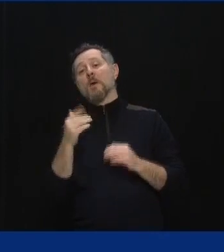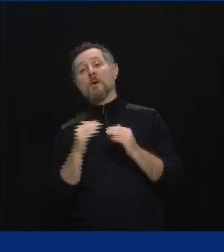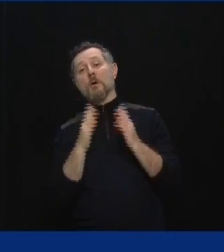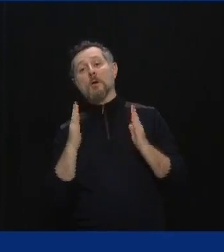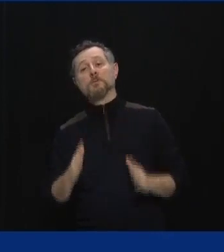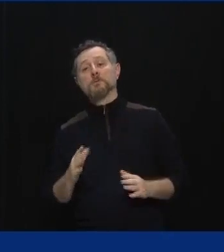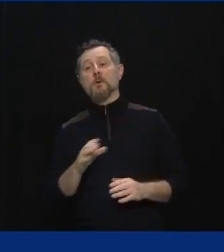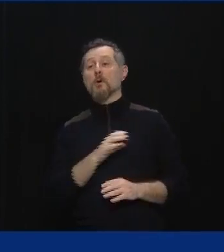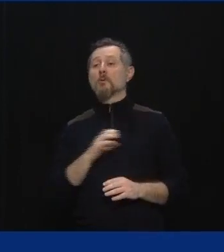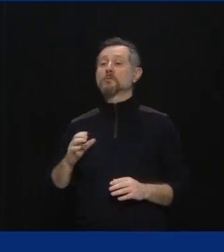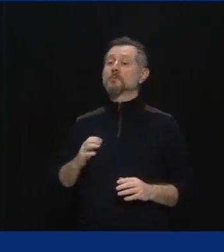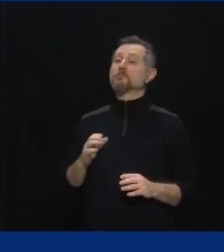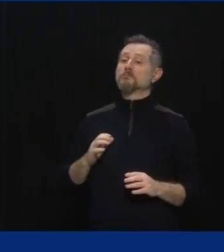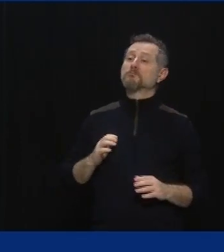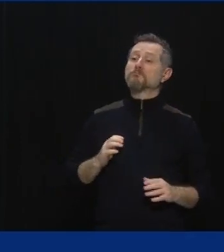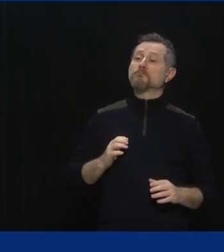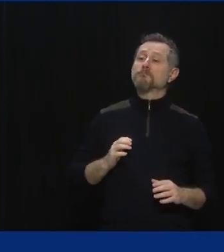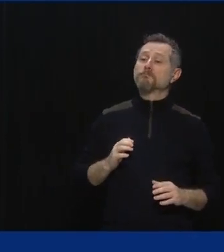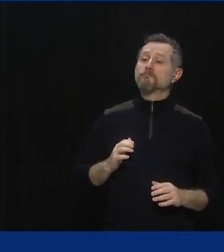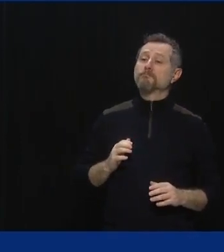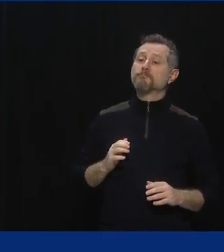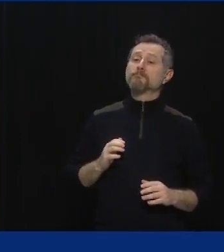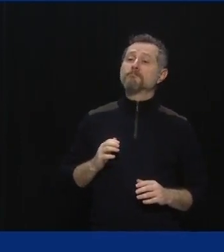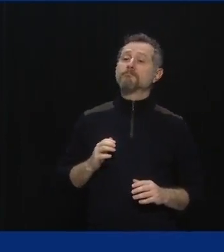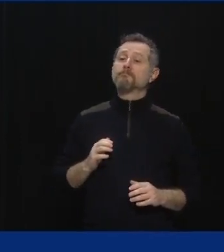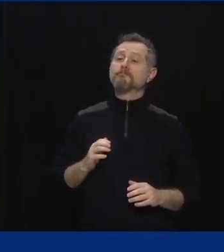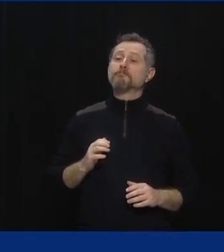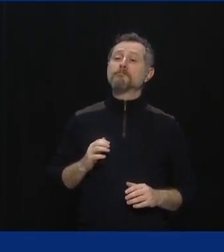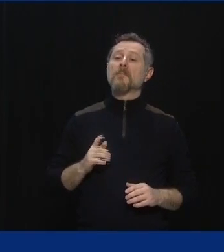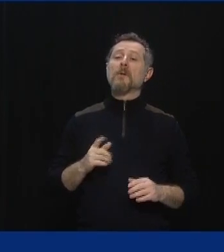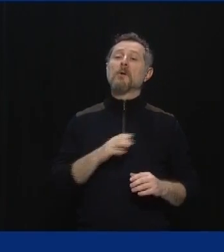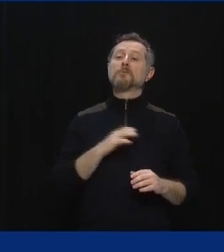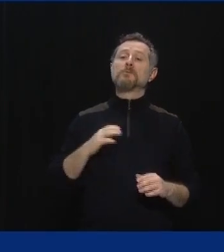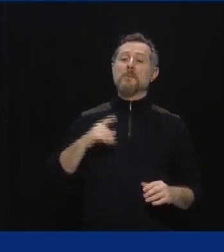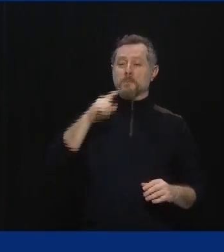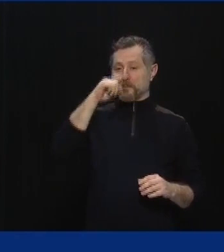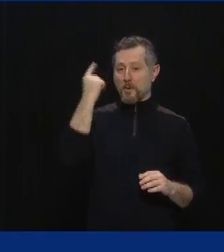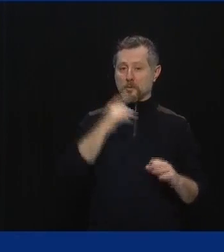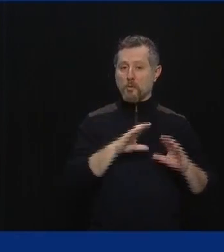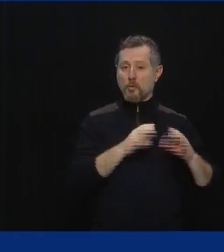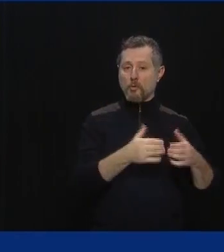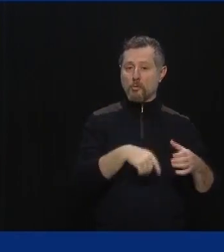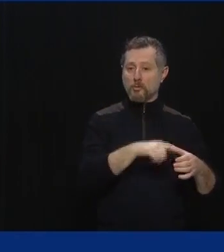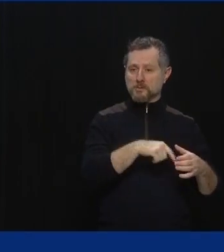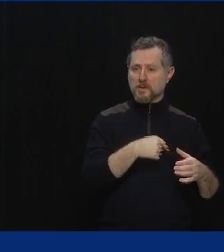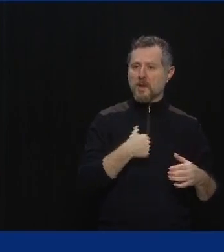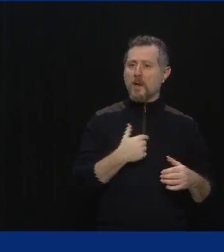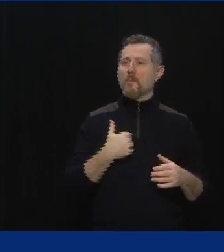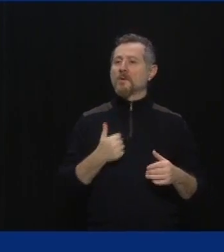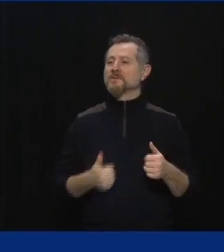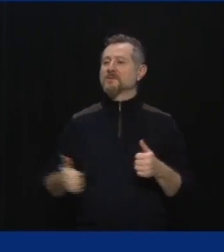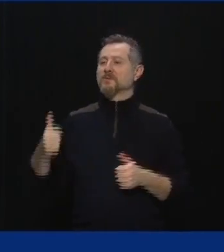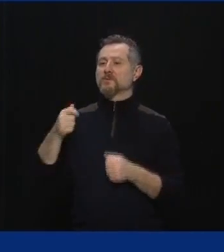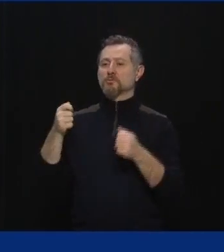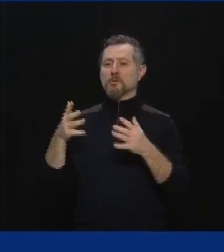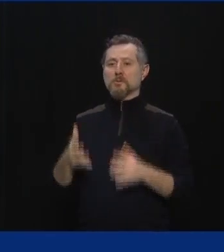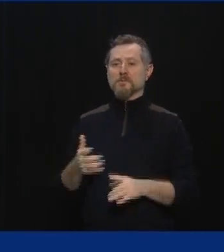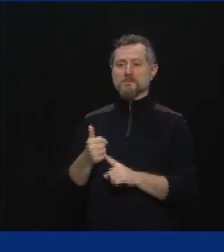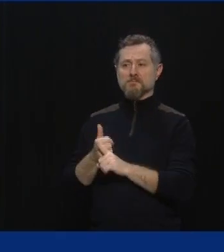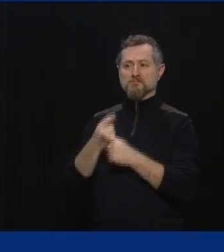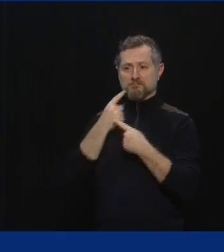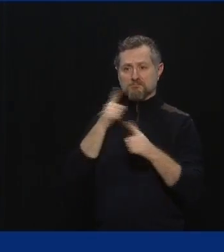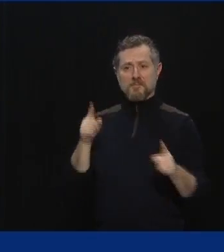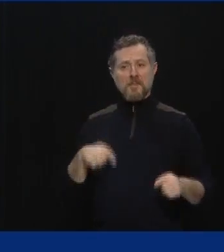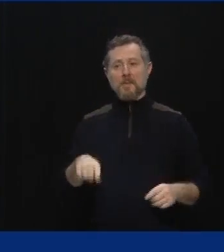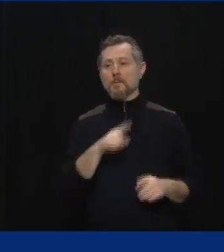in Congress, and I talk to my colleagues, particularly in the Congressional Black Caucus, that we got our executive director to do that, they are